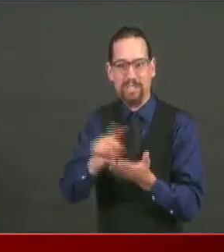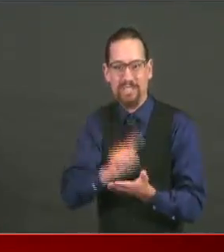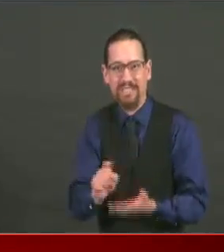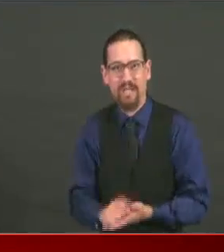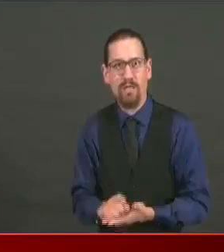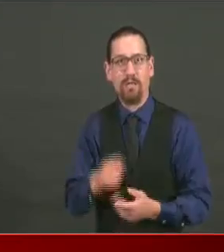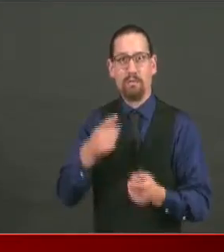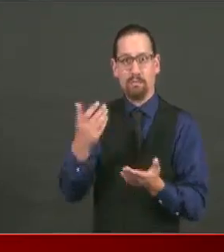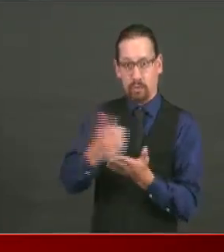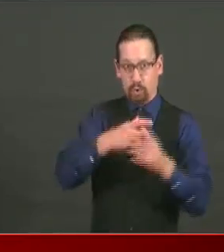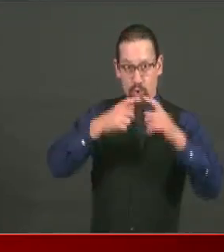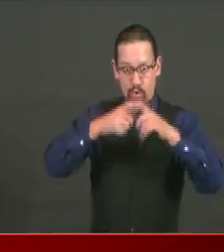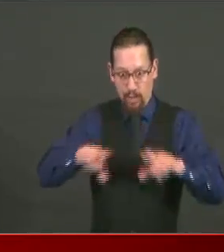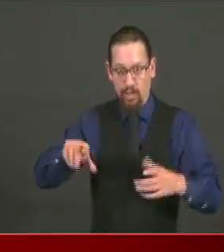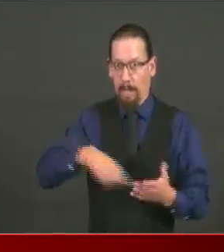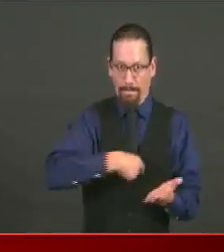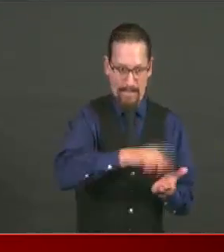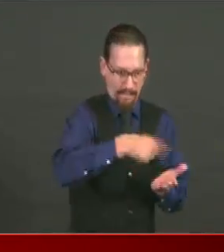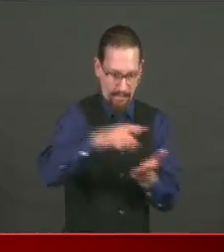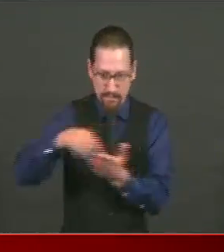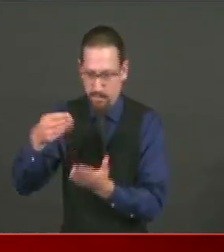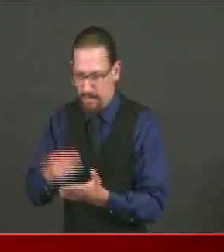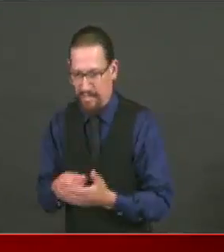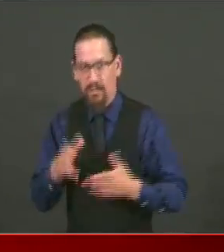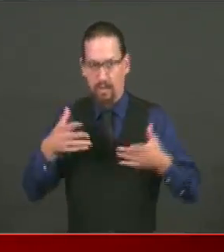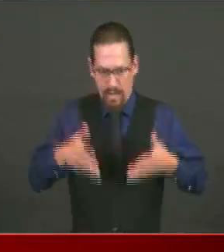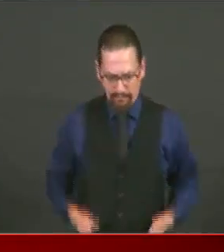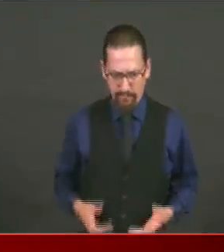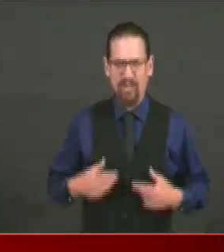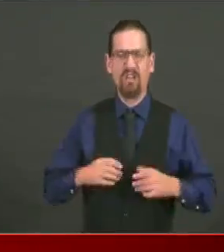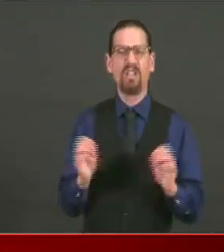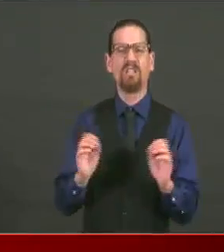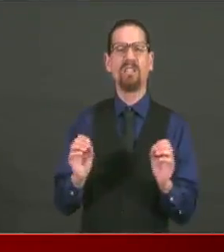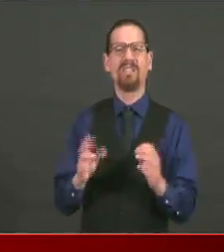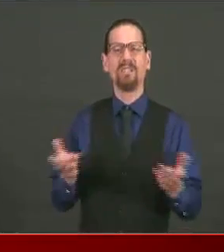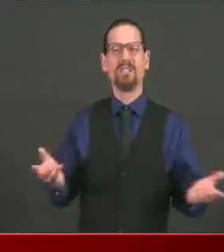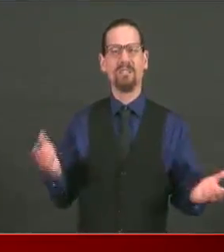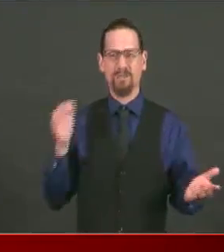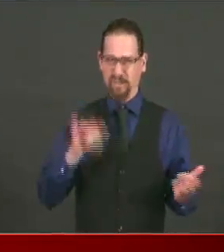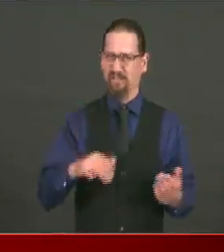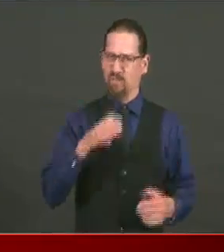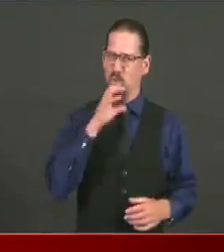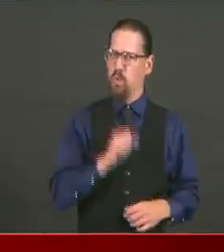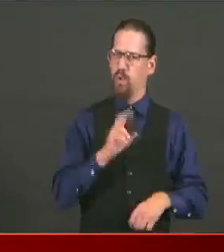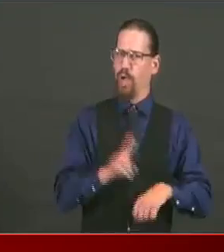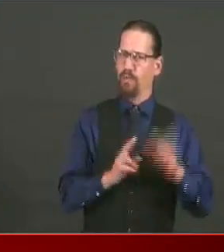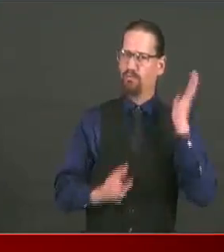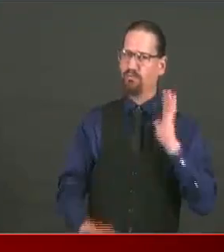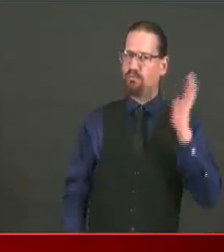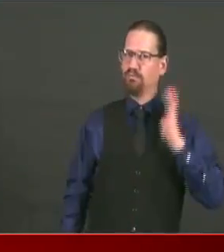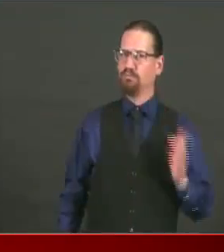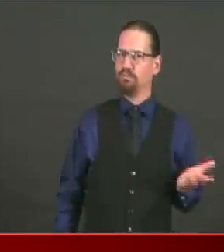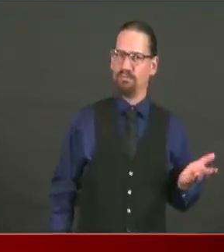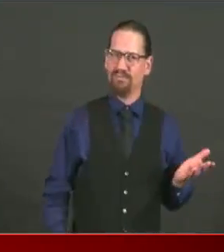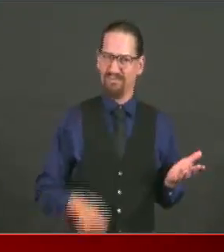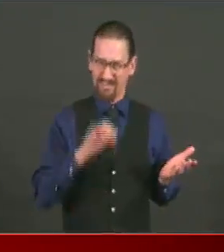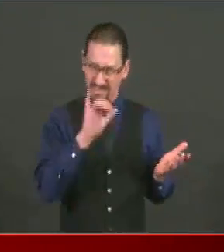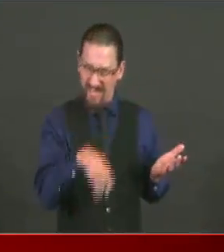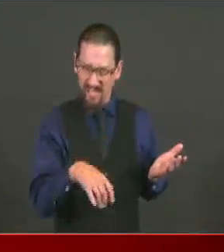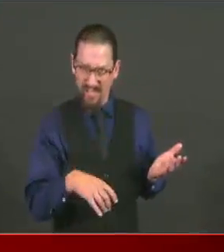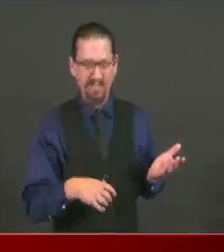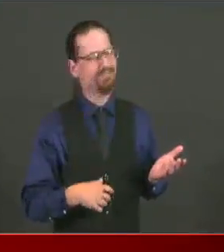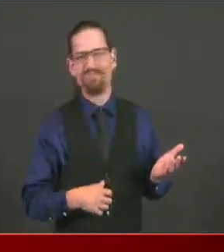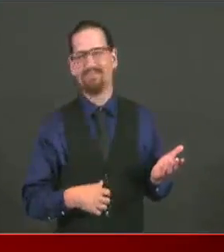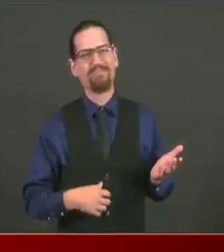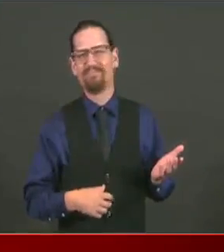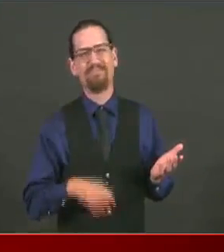future. And so as we move forward, as Rhode Island claws